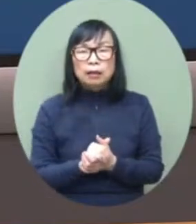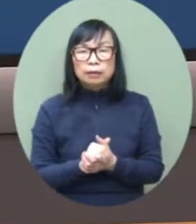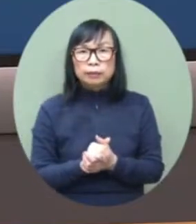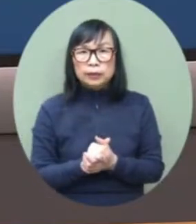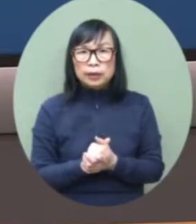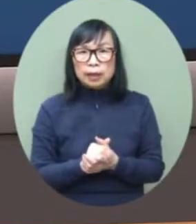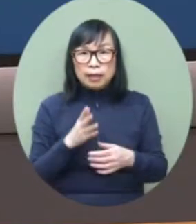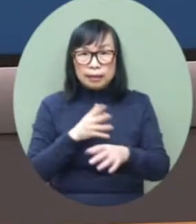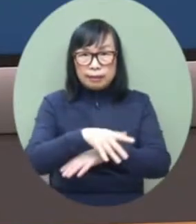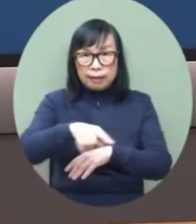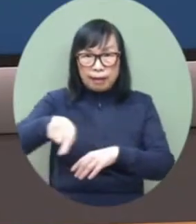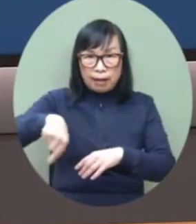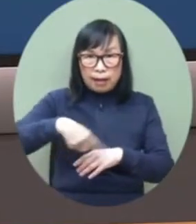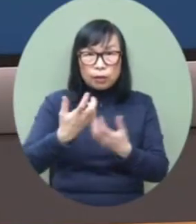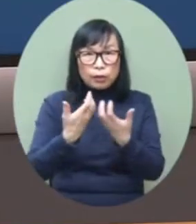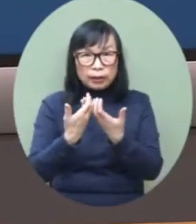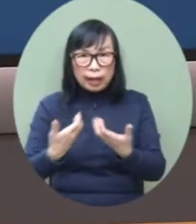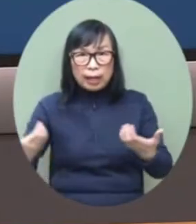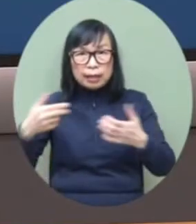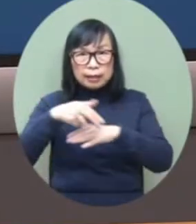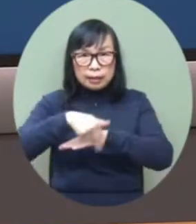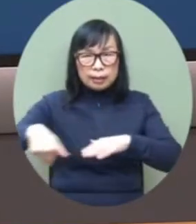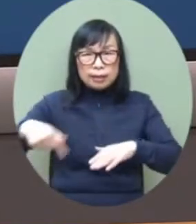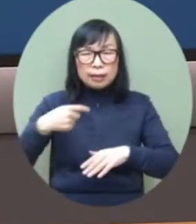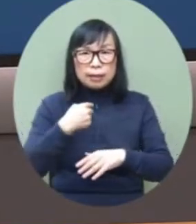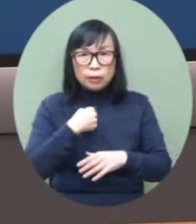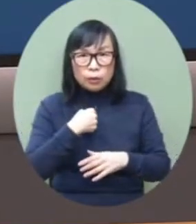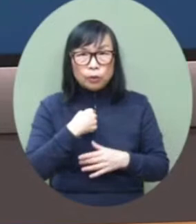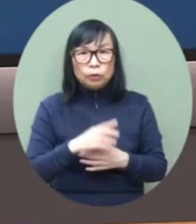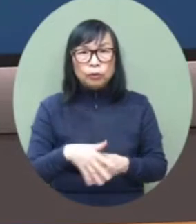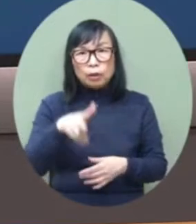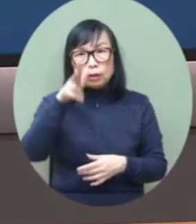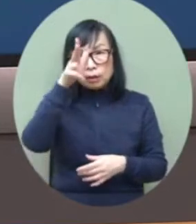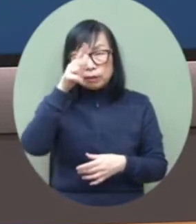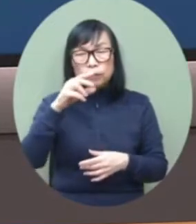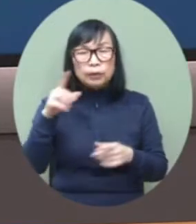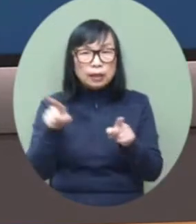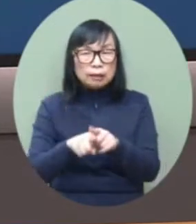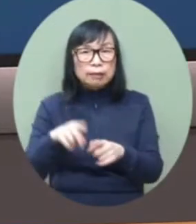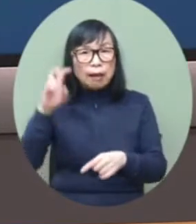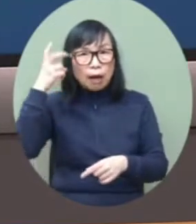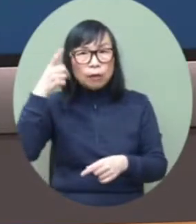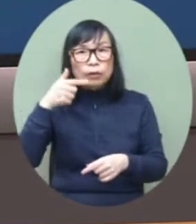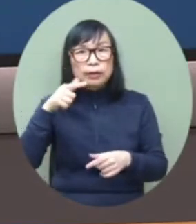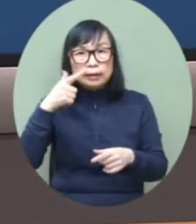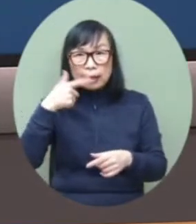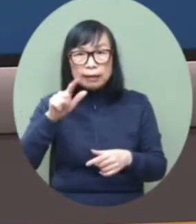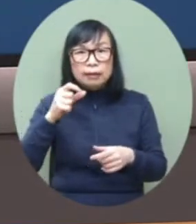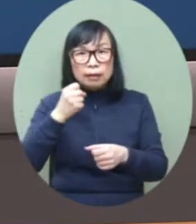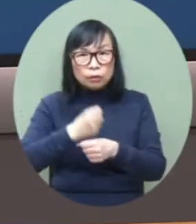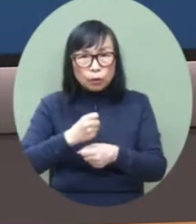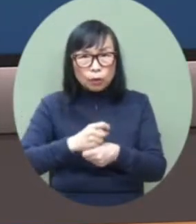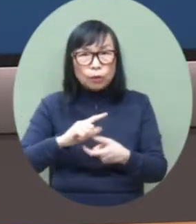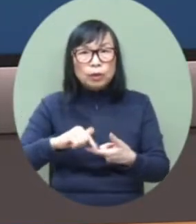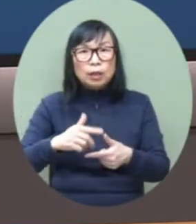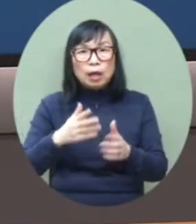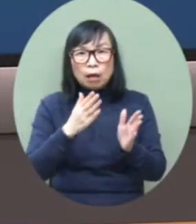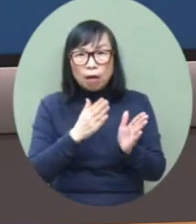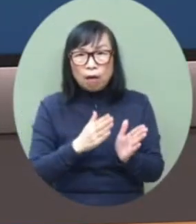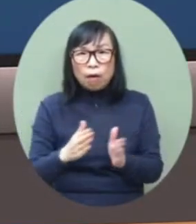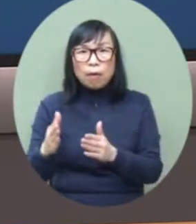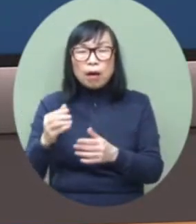community isolation facilities together with the government. And we will prepare and mobilize the manpower to